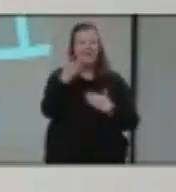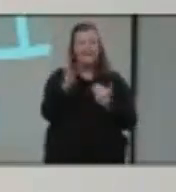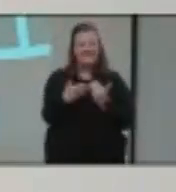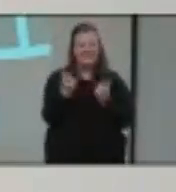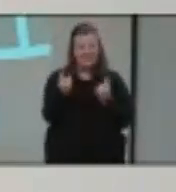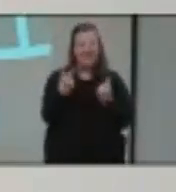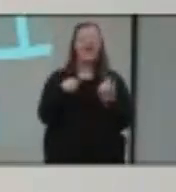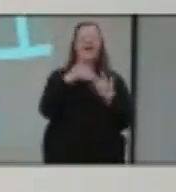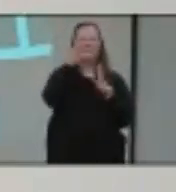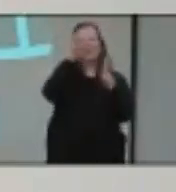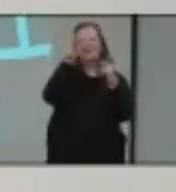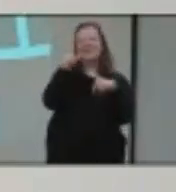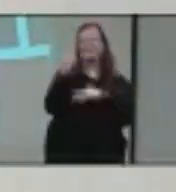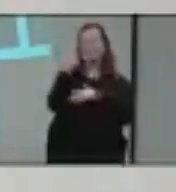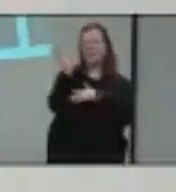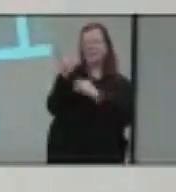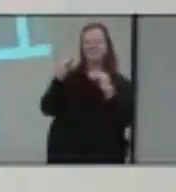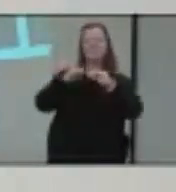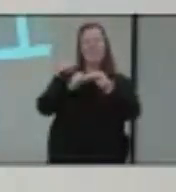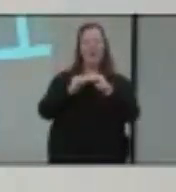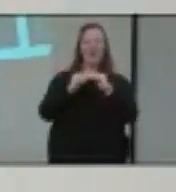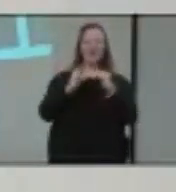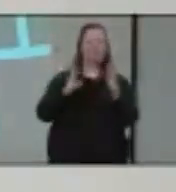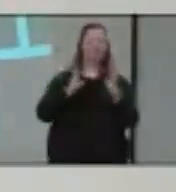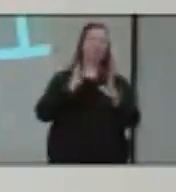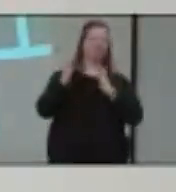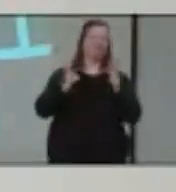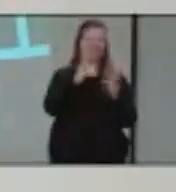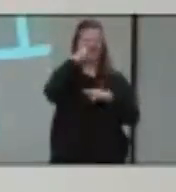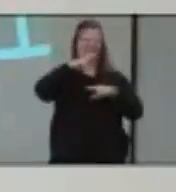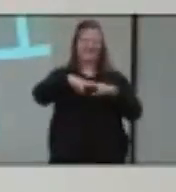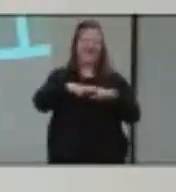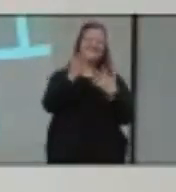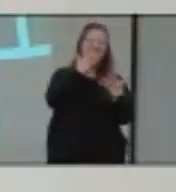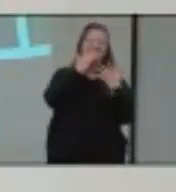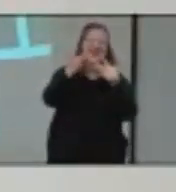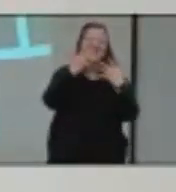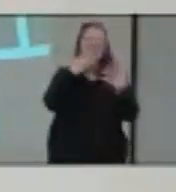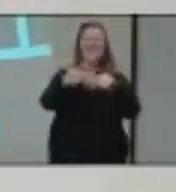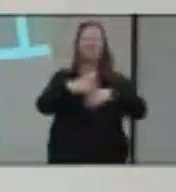created this presentation with that in mind. So the presentation is very colorful.